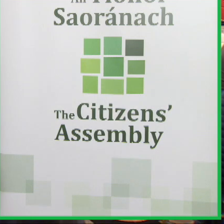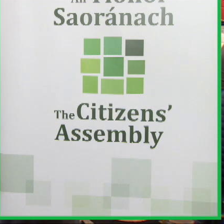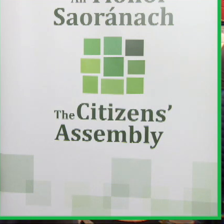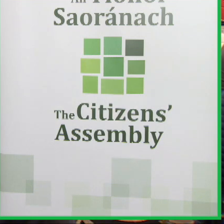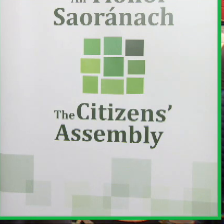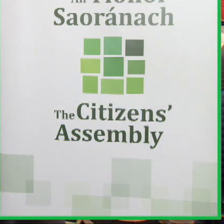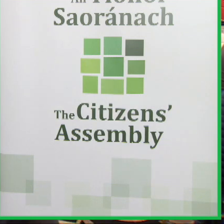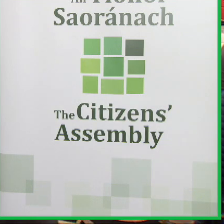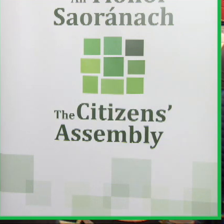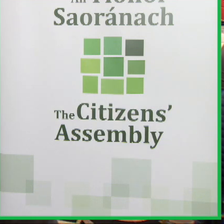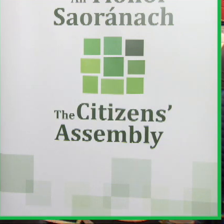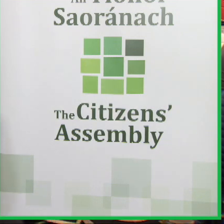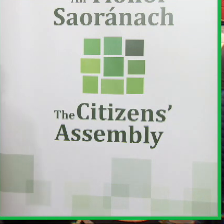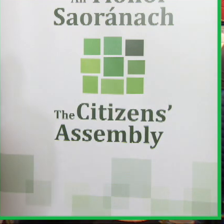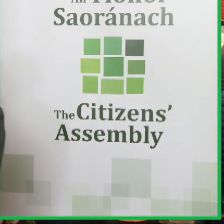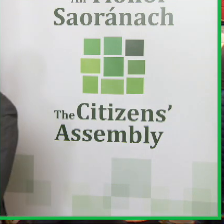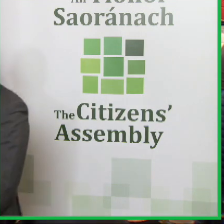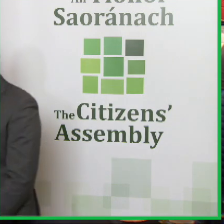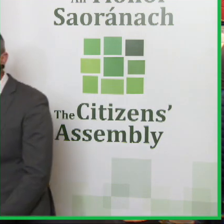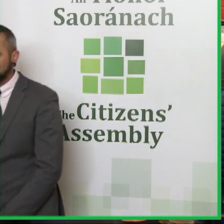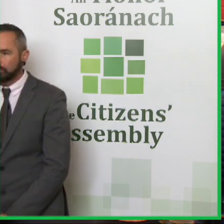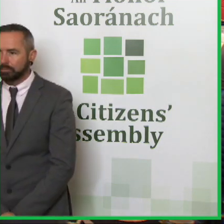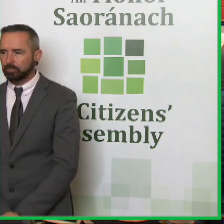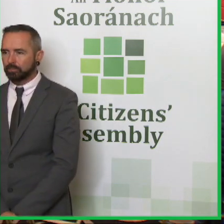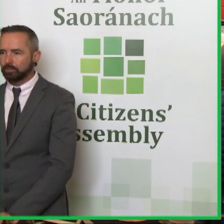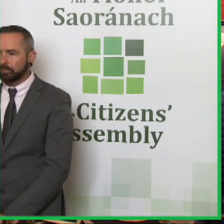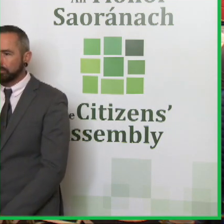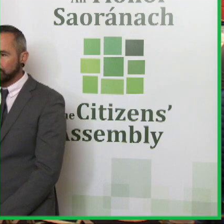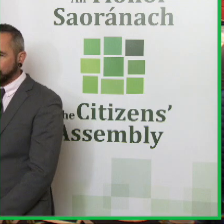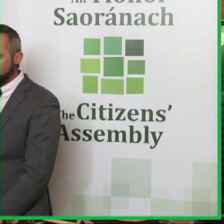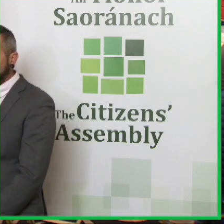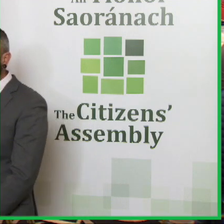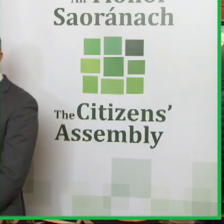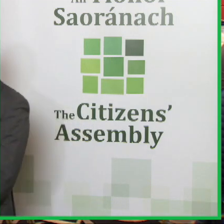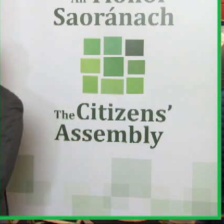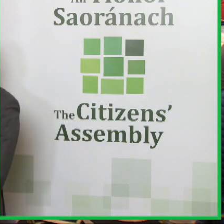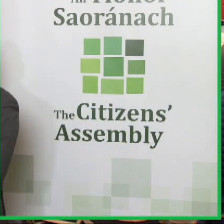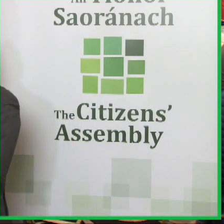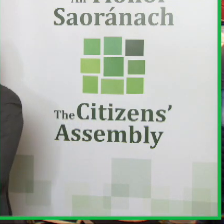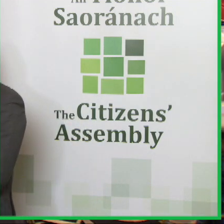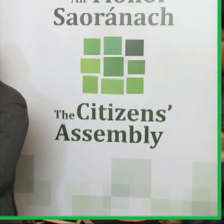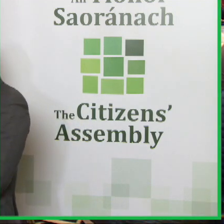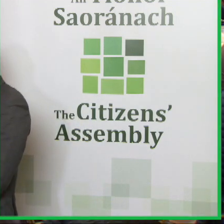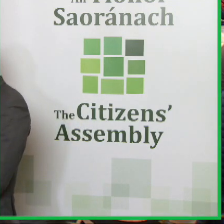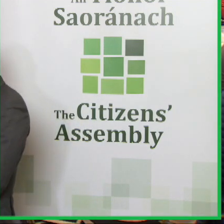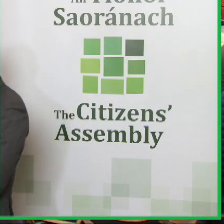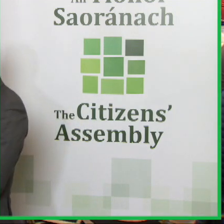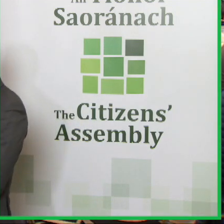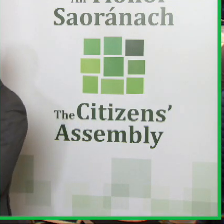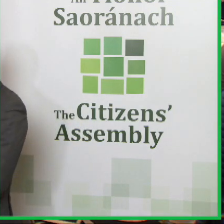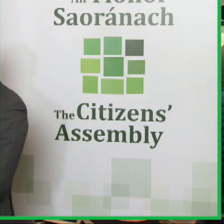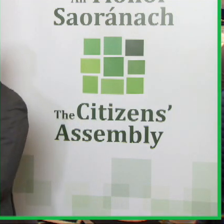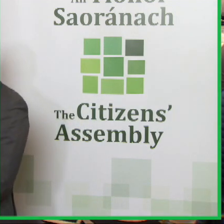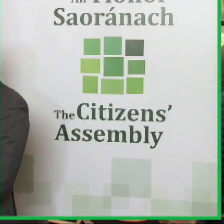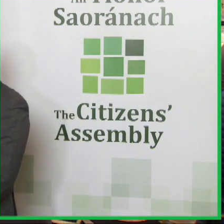box at this stage? We're just going to close it. One last call. I know the last time it took one or two. Are